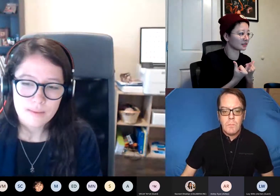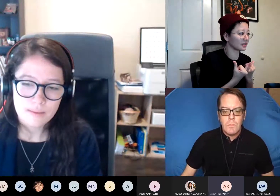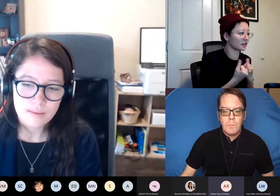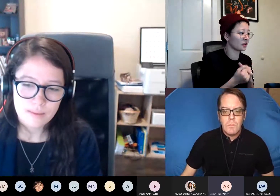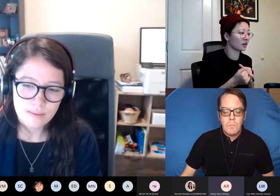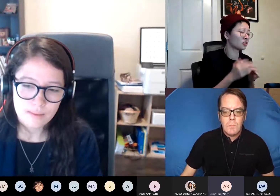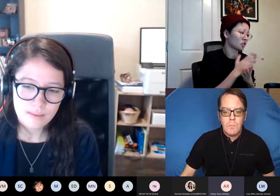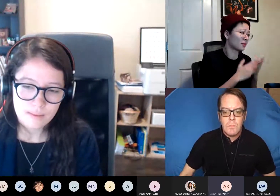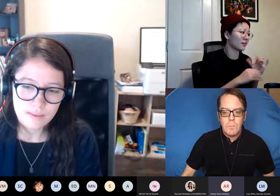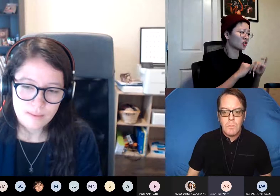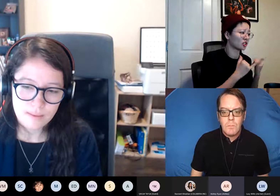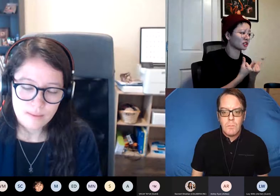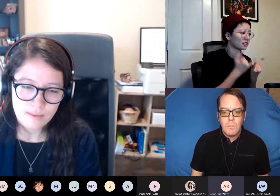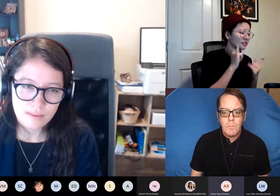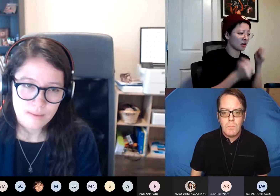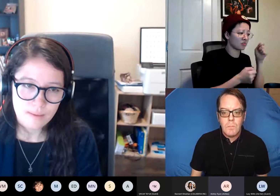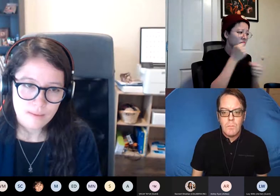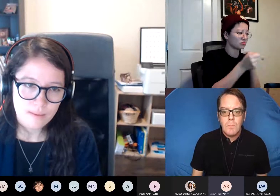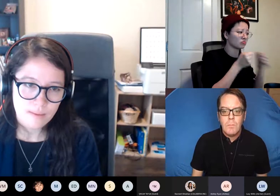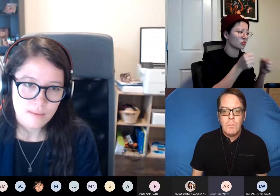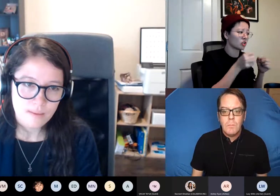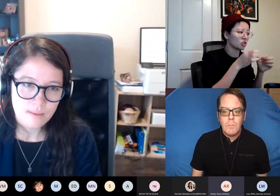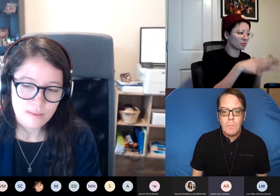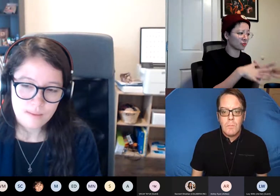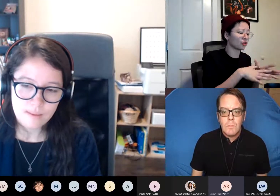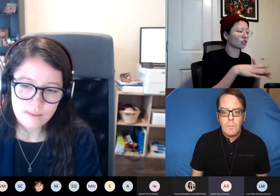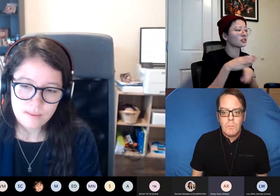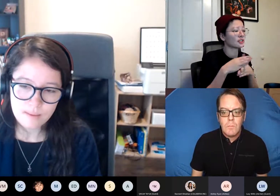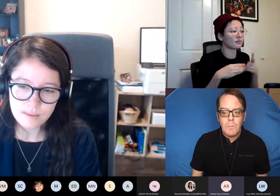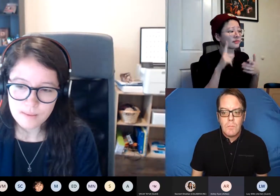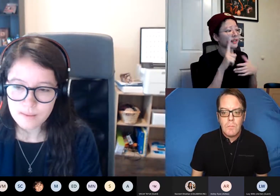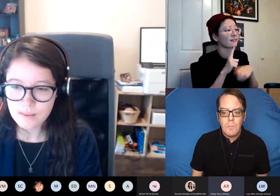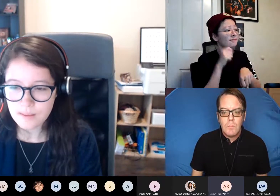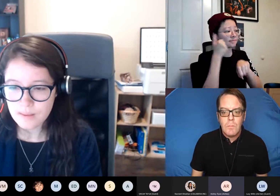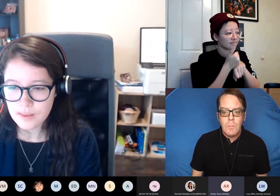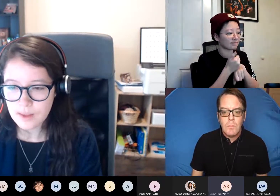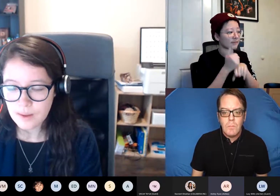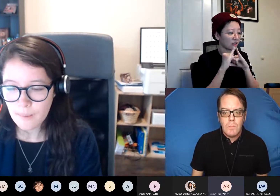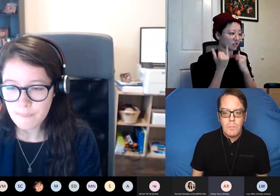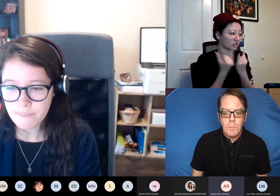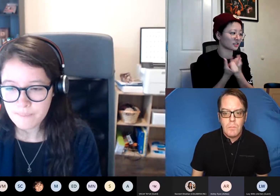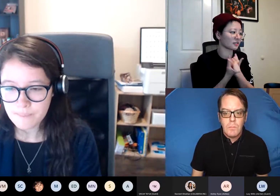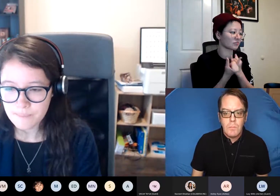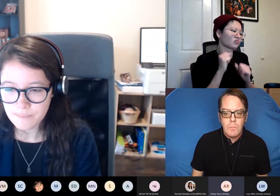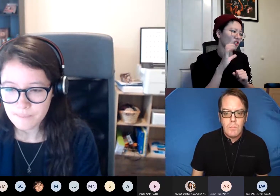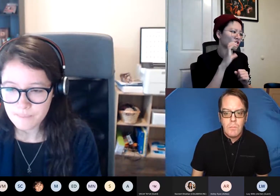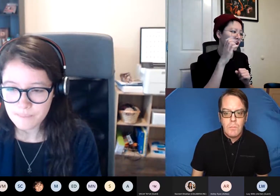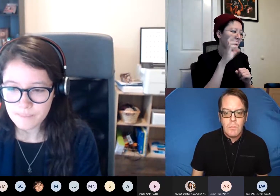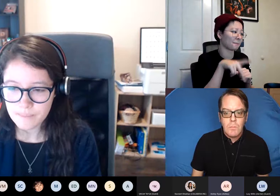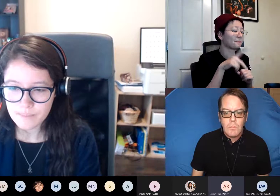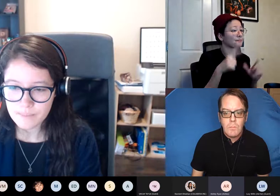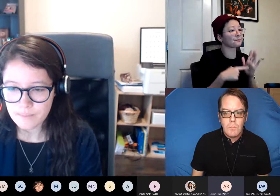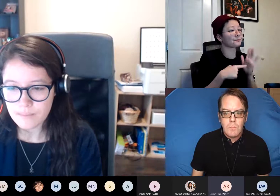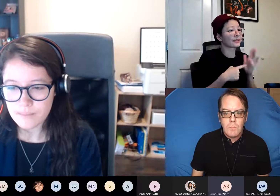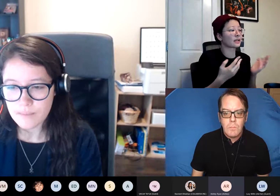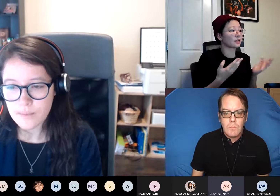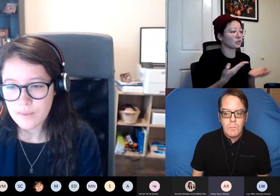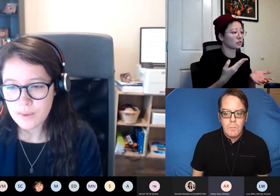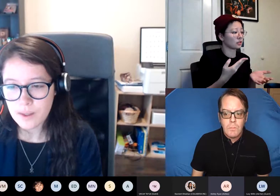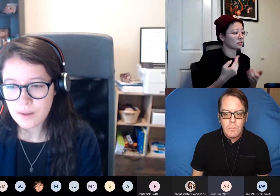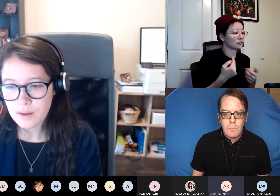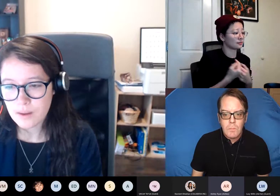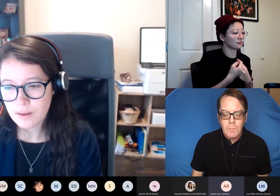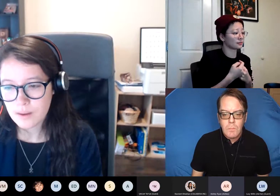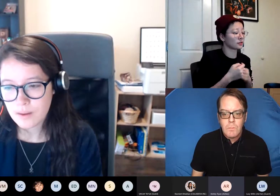tips as far as providing accommodation. Typically, these interpreters are hired through agencies. Some of